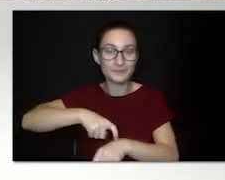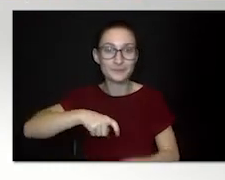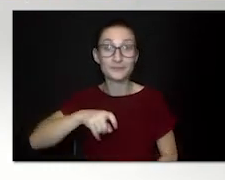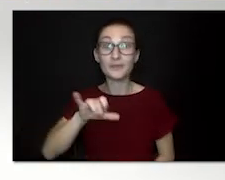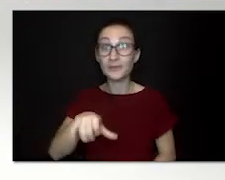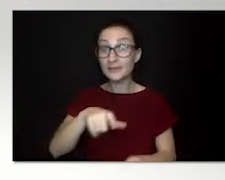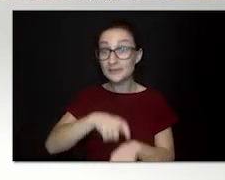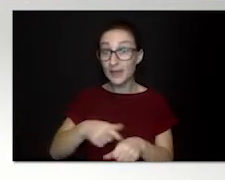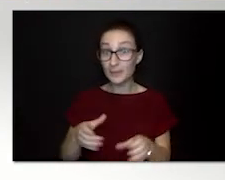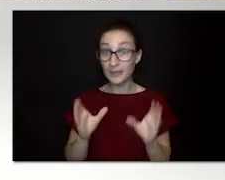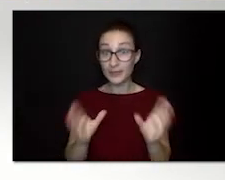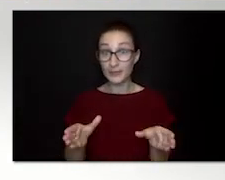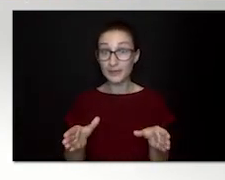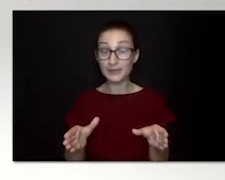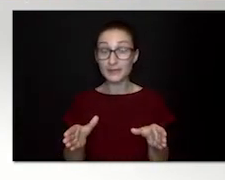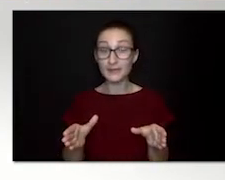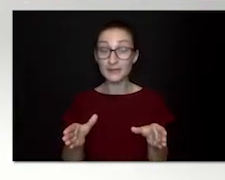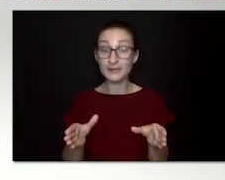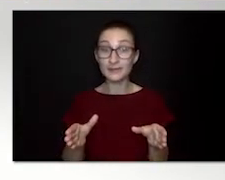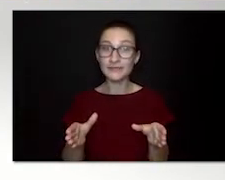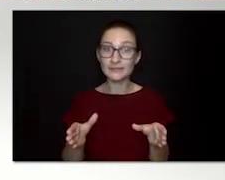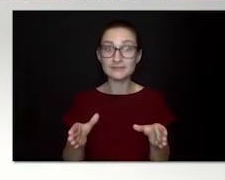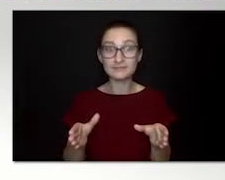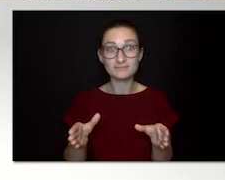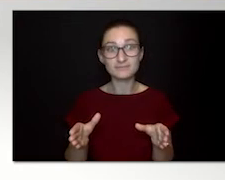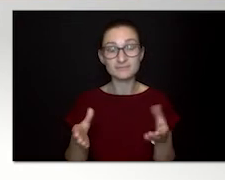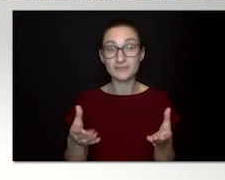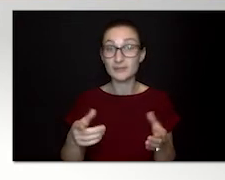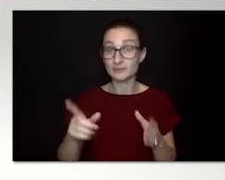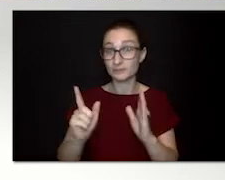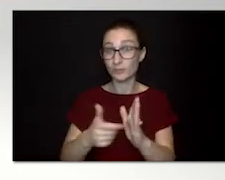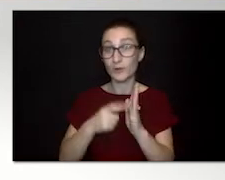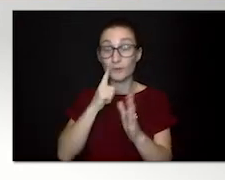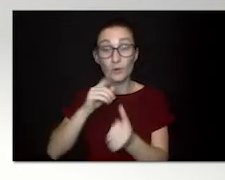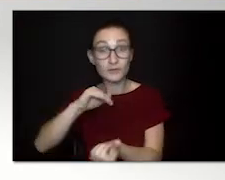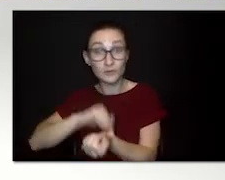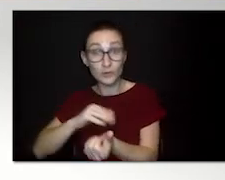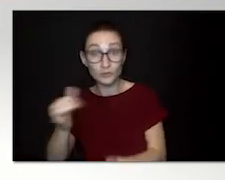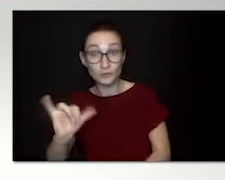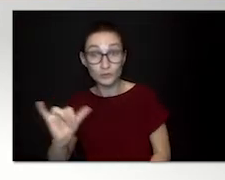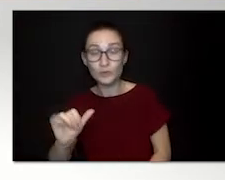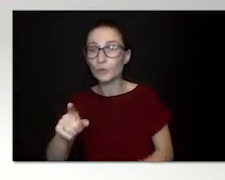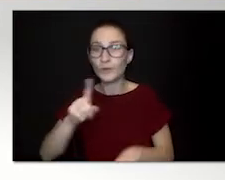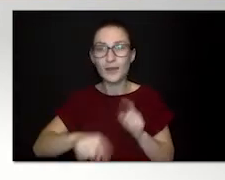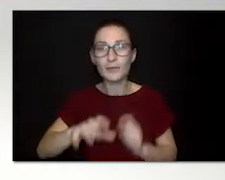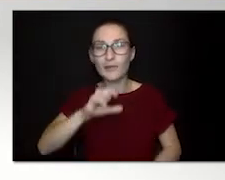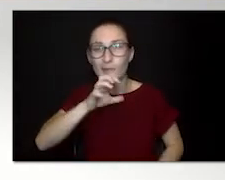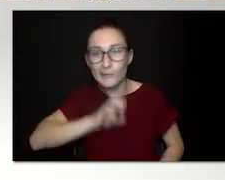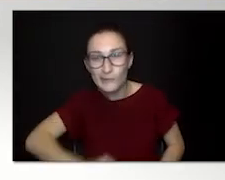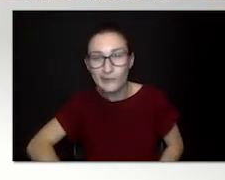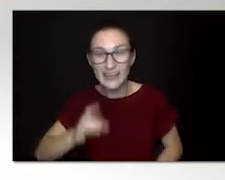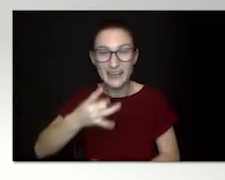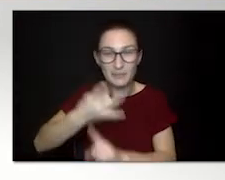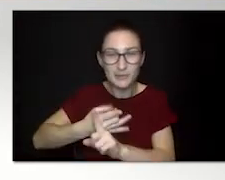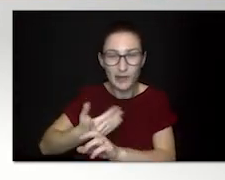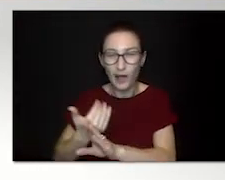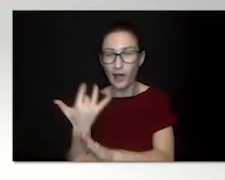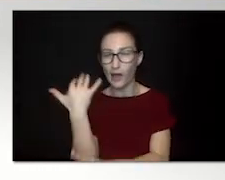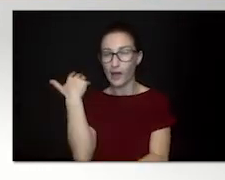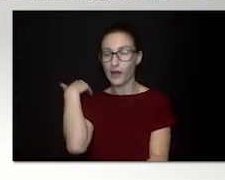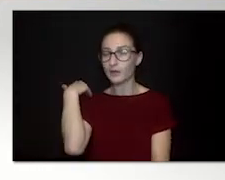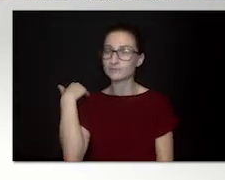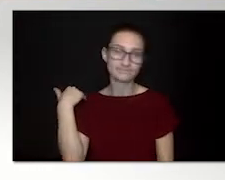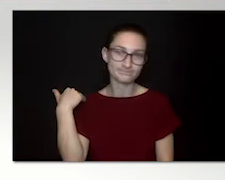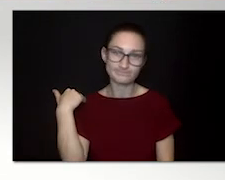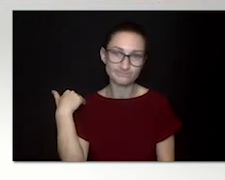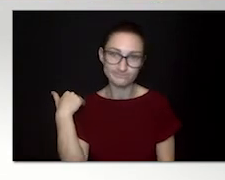time. And there are time limitations as to when the doctor, the physician, can fill out that report. So it can't be too old. It can't be something from 8 months